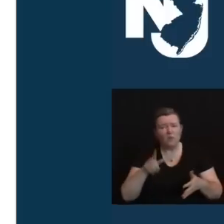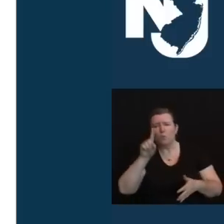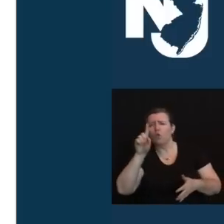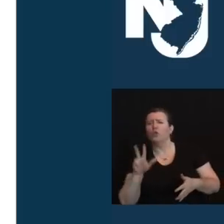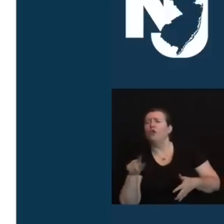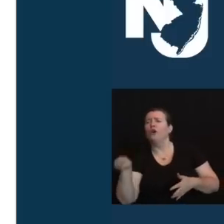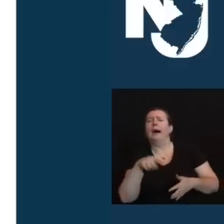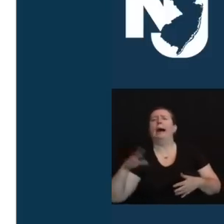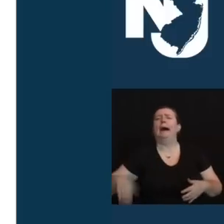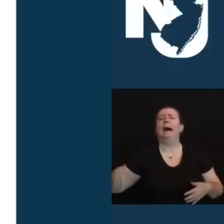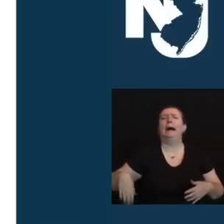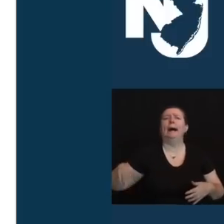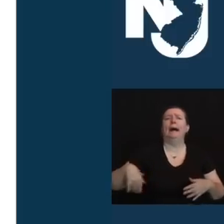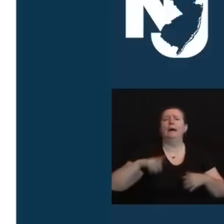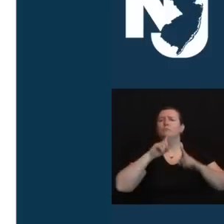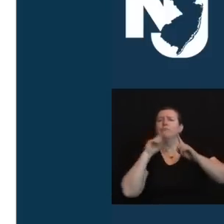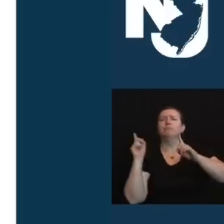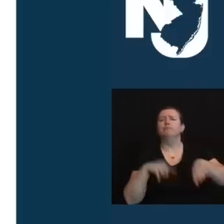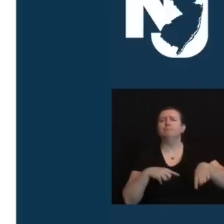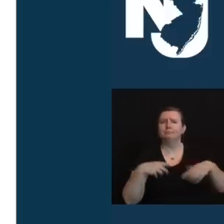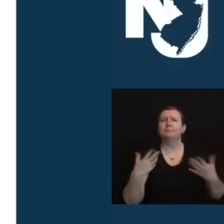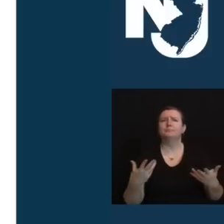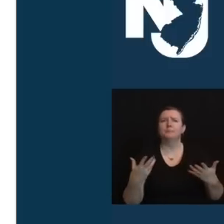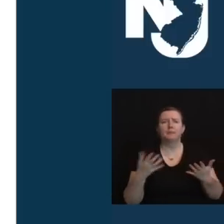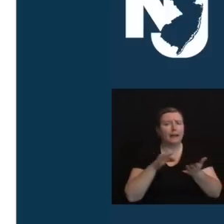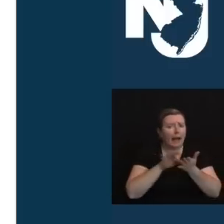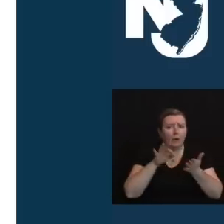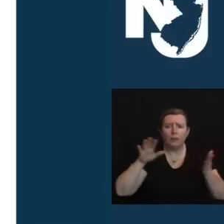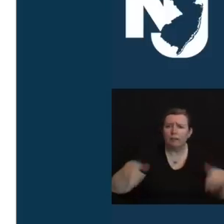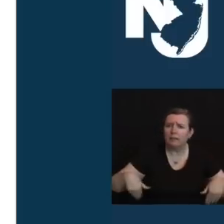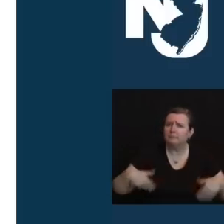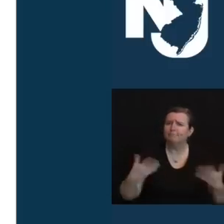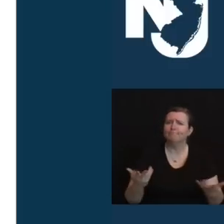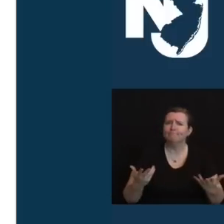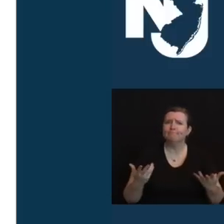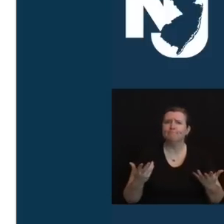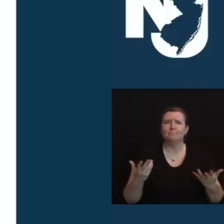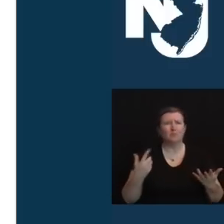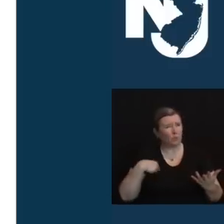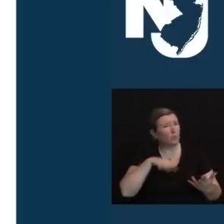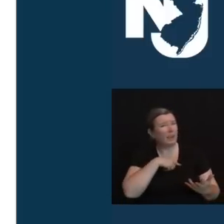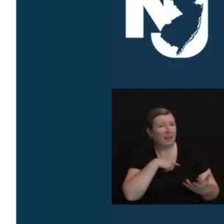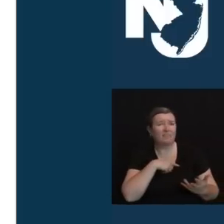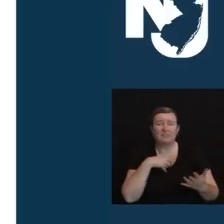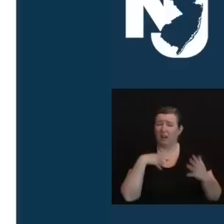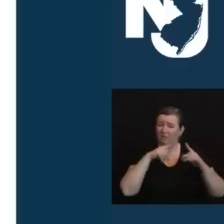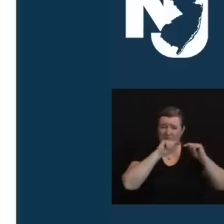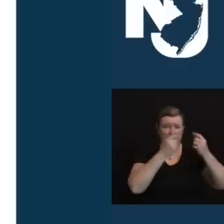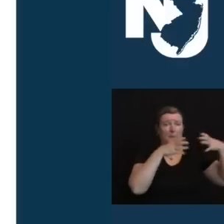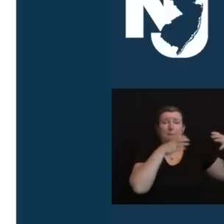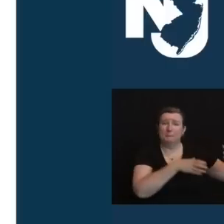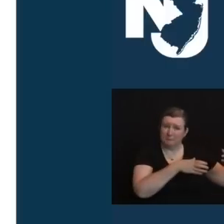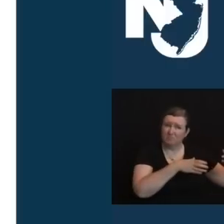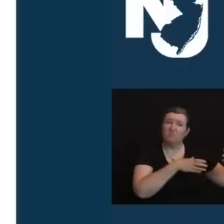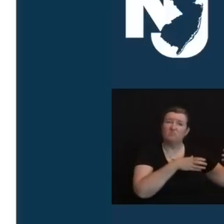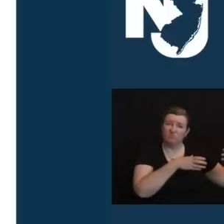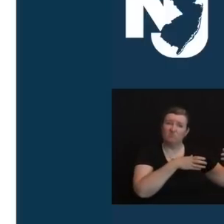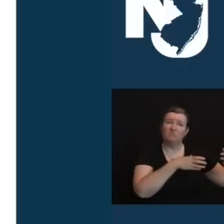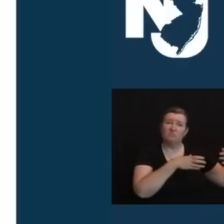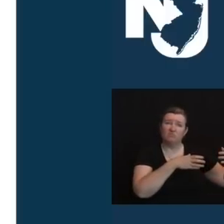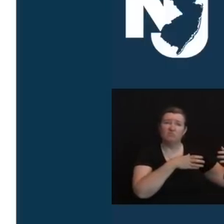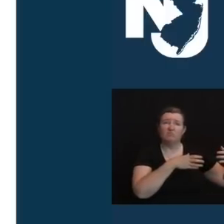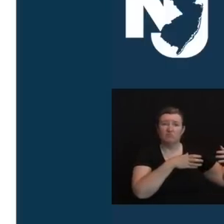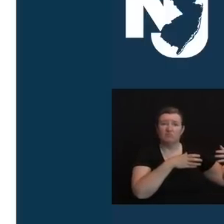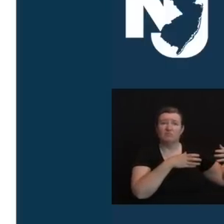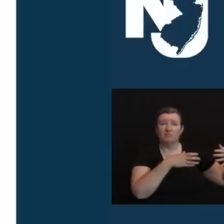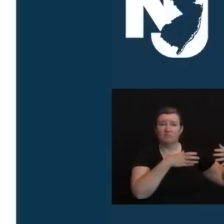households still need to be counted. Our census team at the Department of State is continuing its community-based